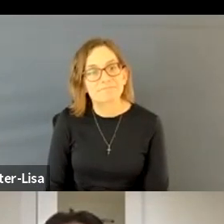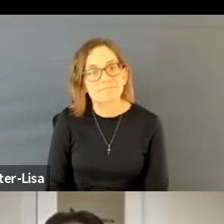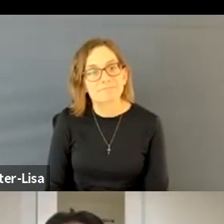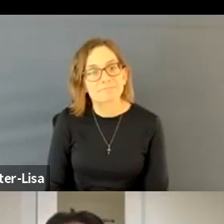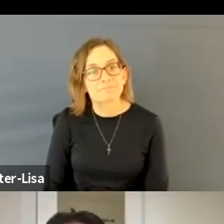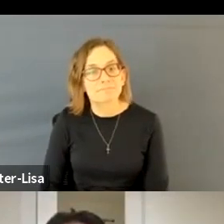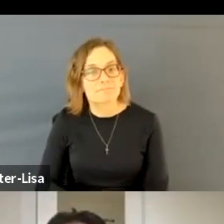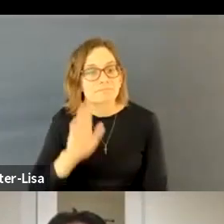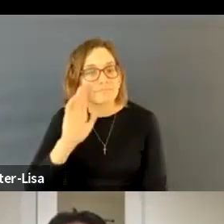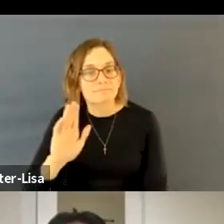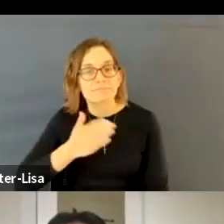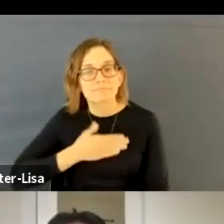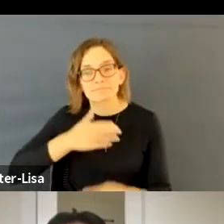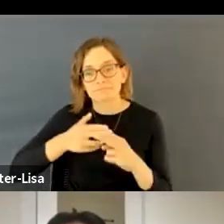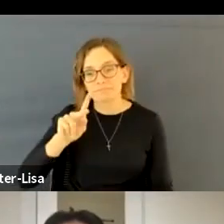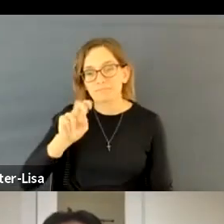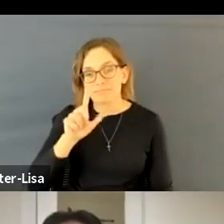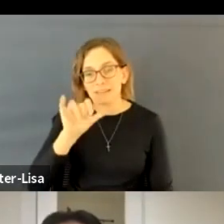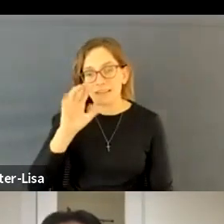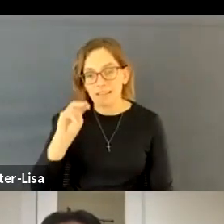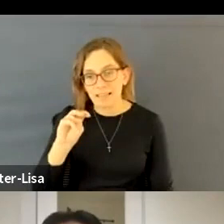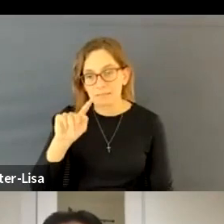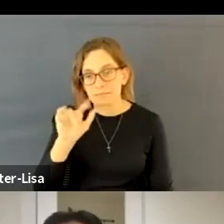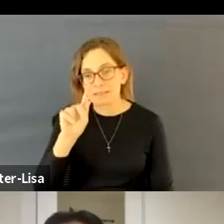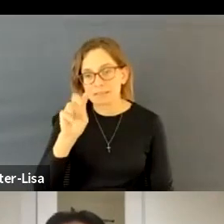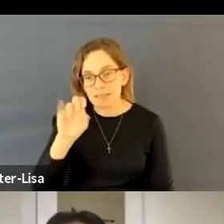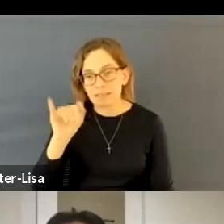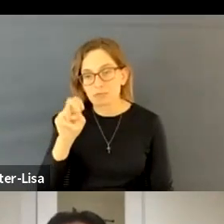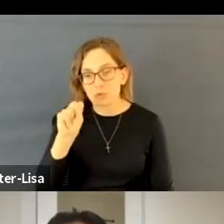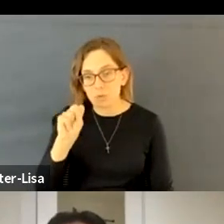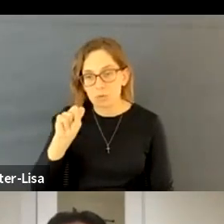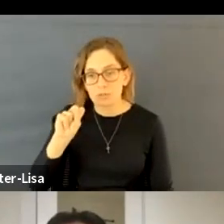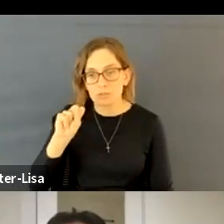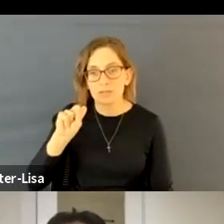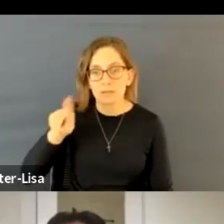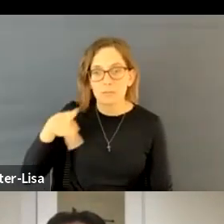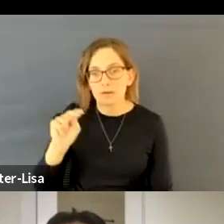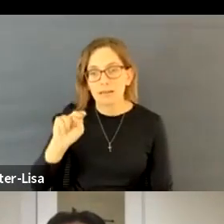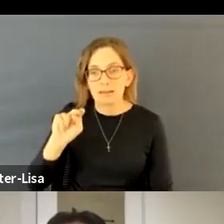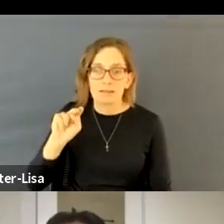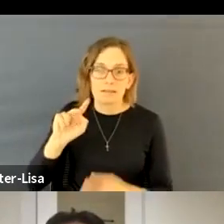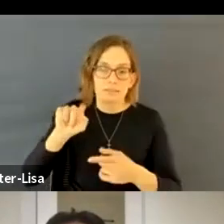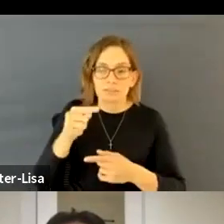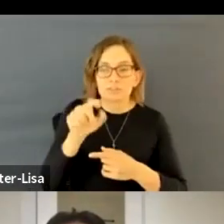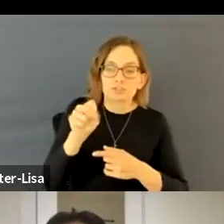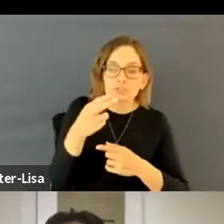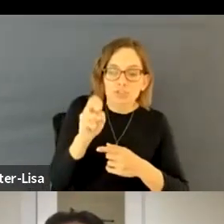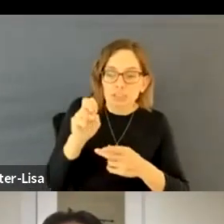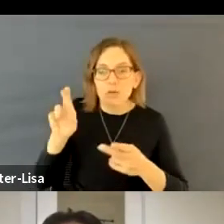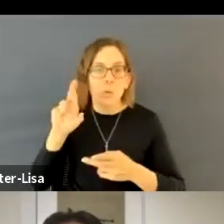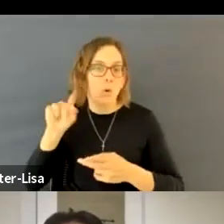Hi, everyone. My name is Kellen Tate Jones. My pronouns are she or they. And I am a fifth year member